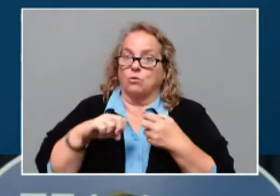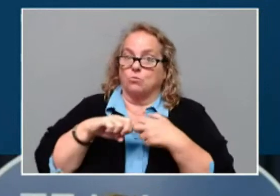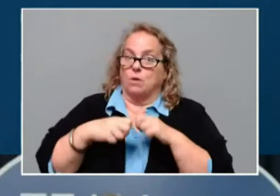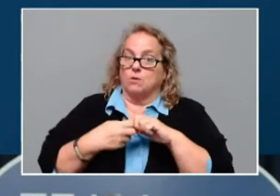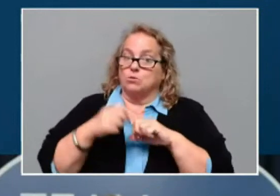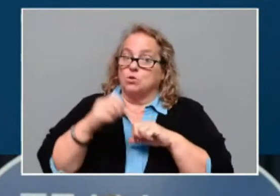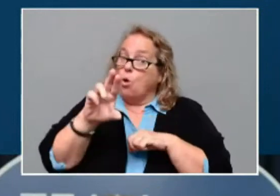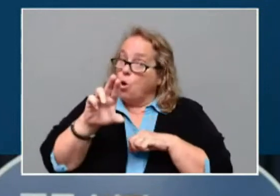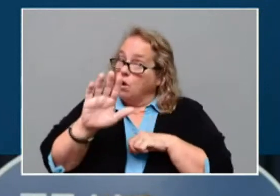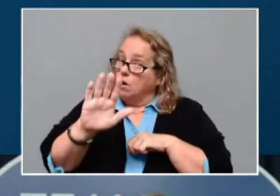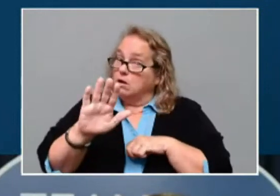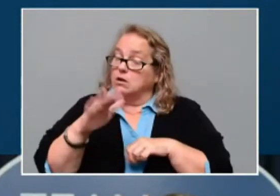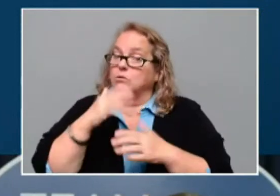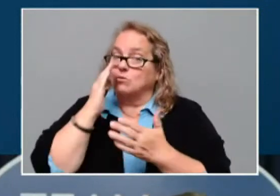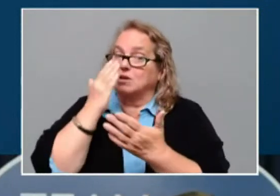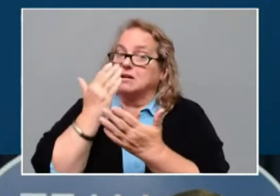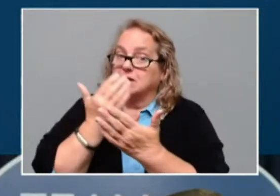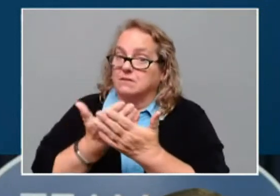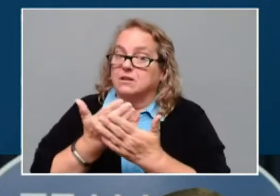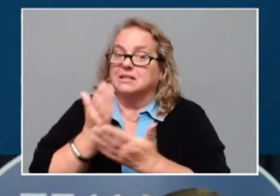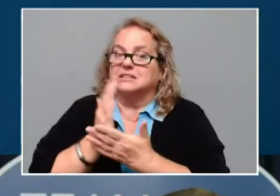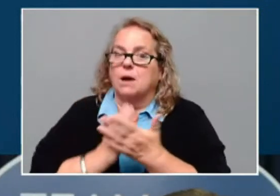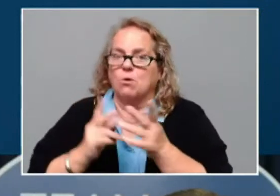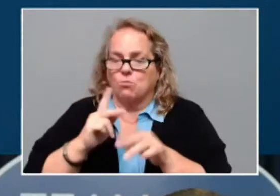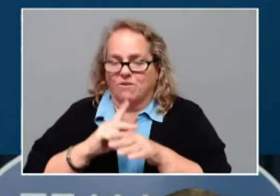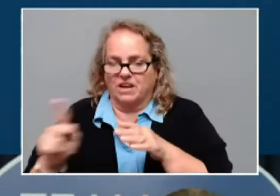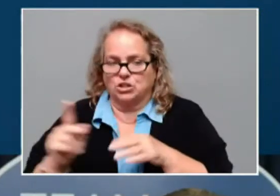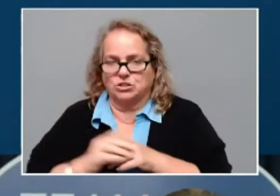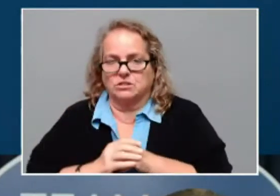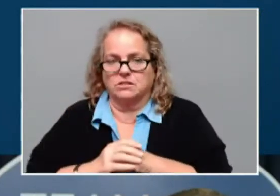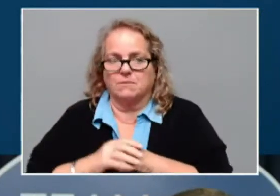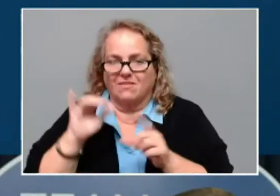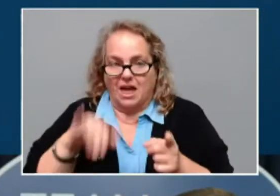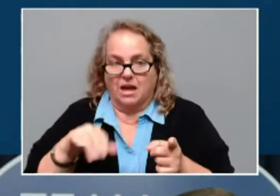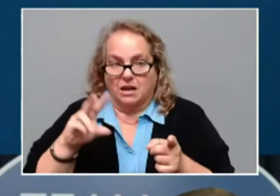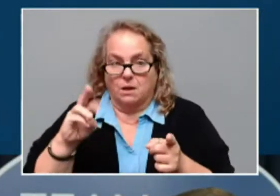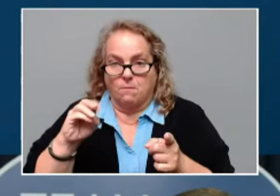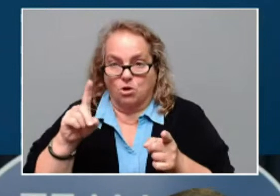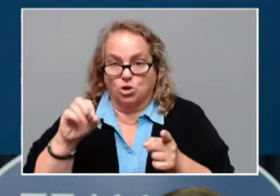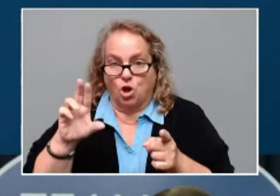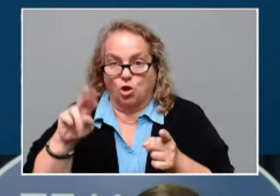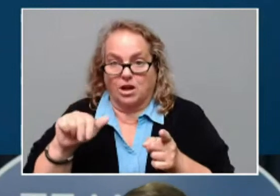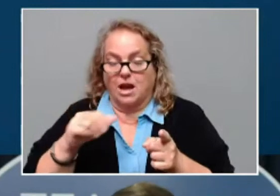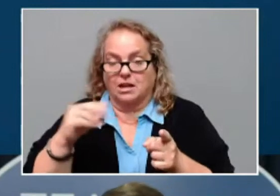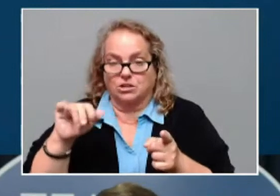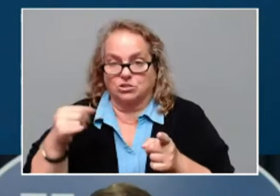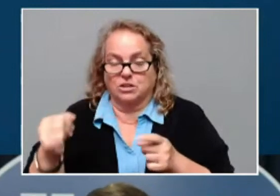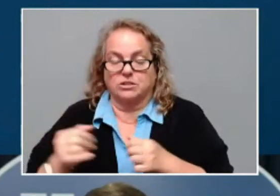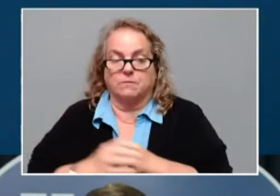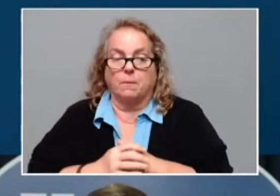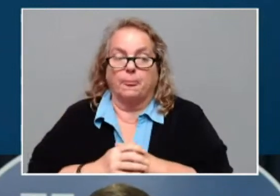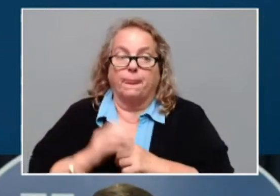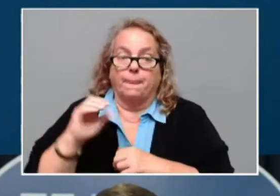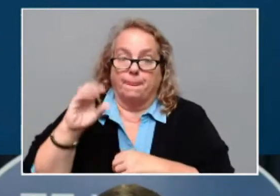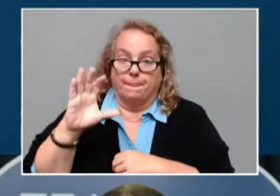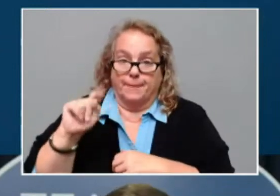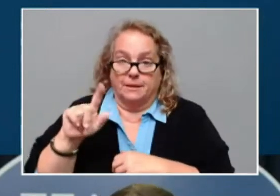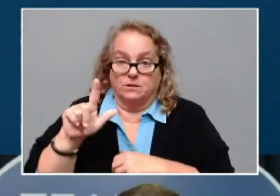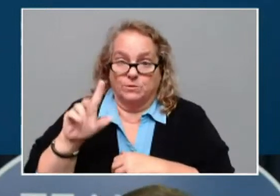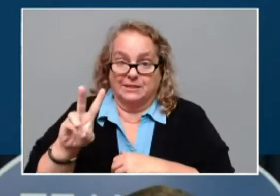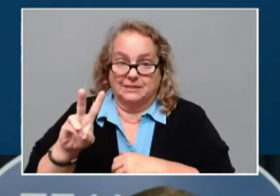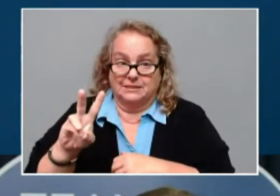you're in certain professions. But this is Moderna and J&J. All right, October 26th. It's a big day for